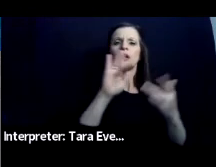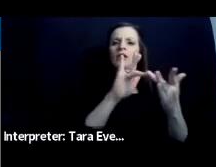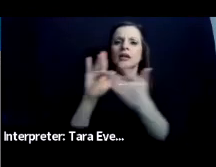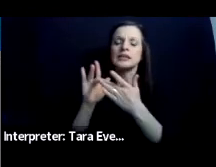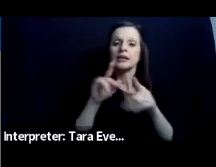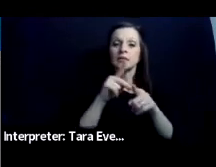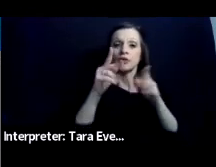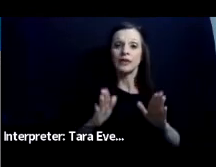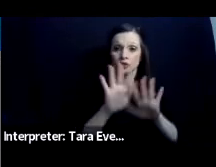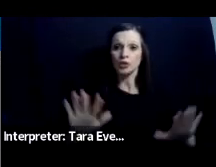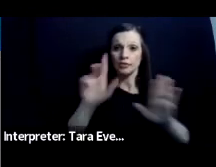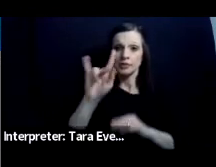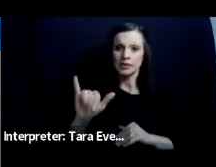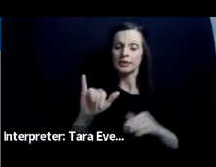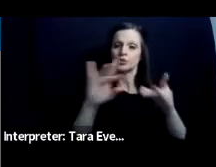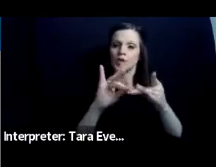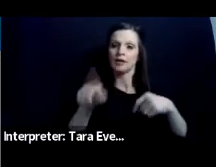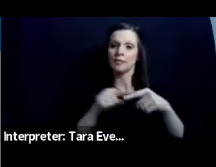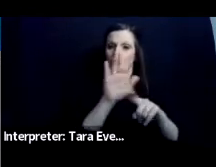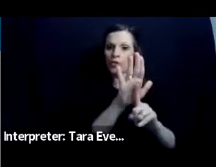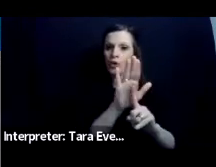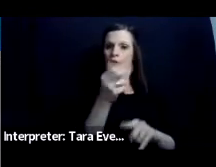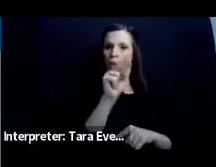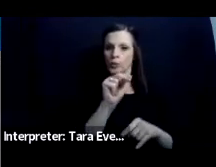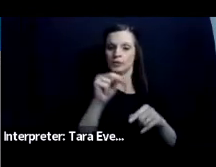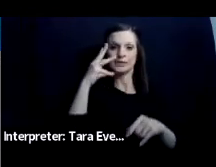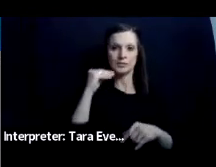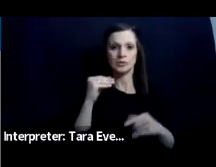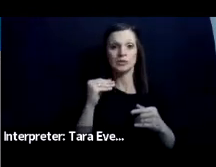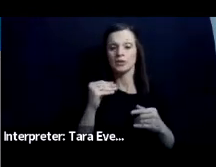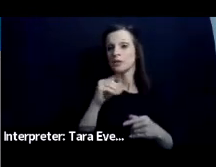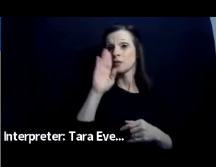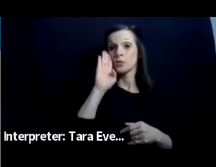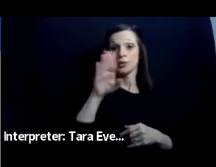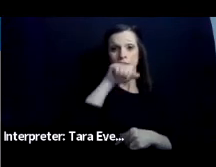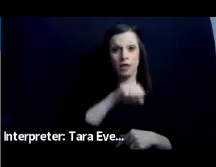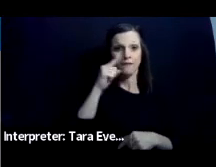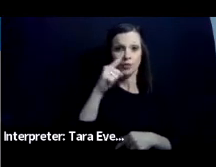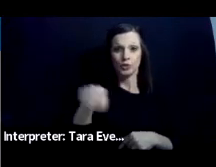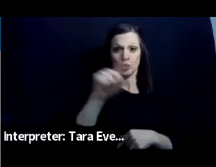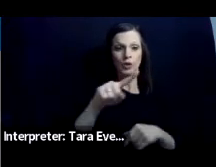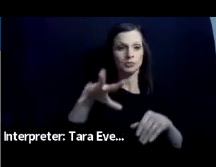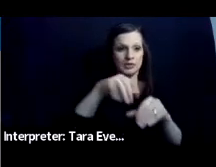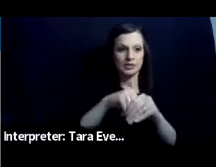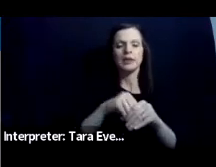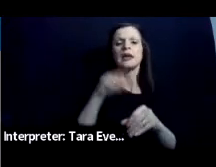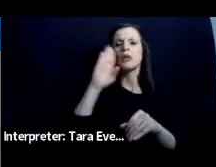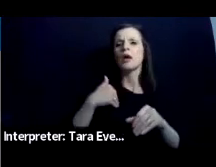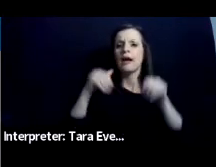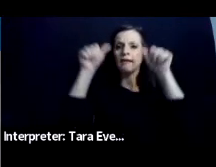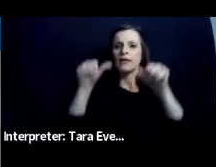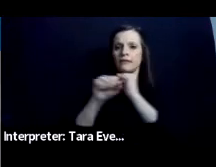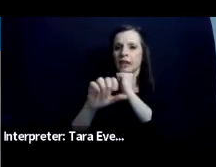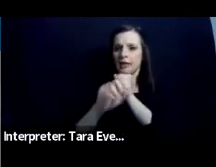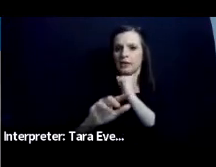experiences. And we'd love to have you guys participate. You will also receive a flyer about this in your emails for registering for this event.